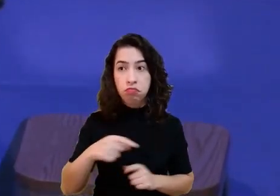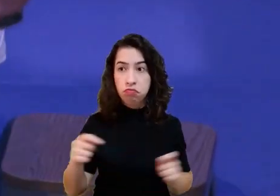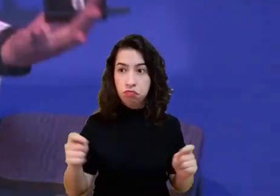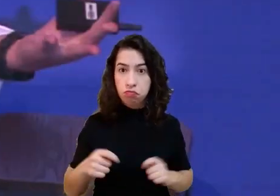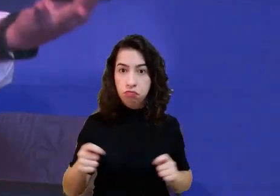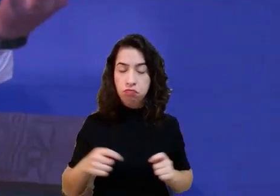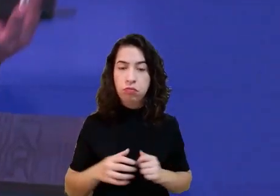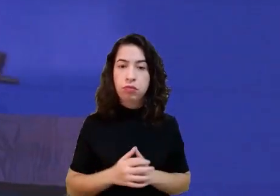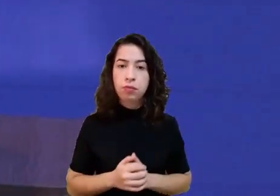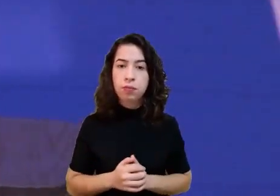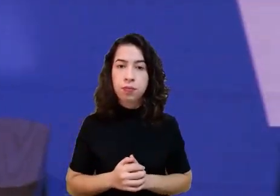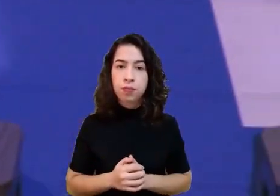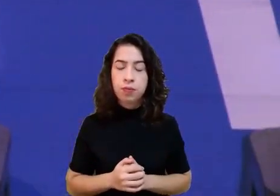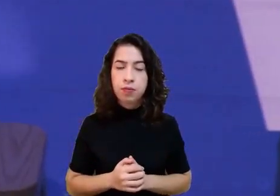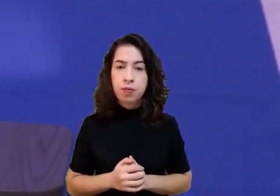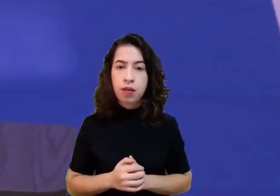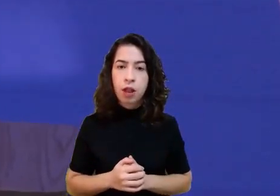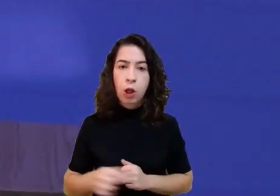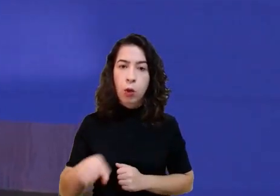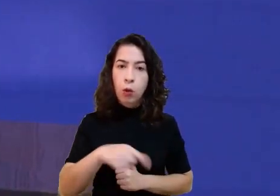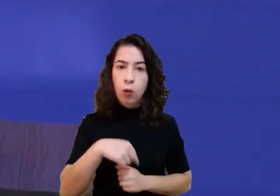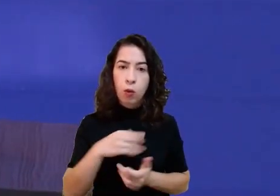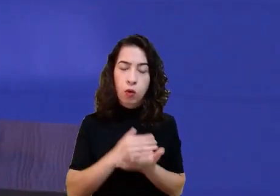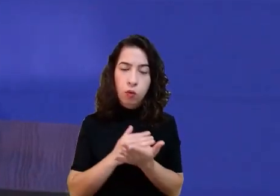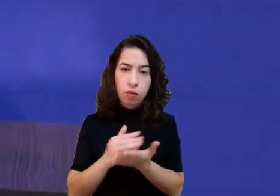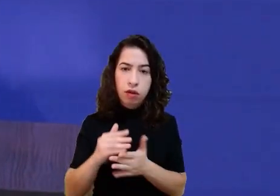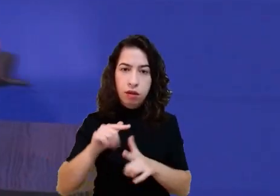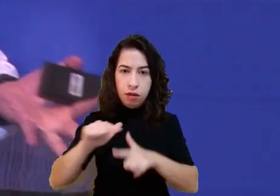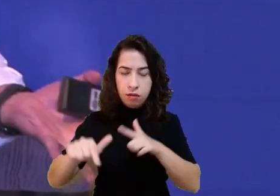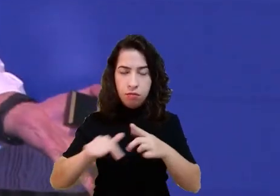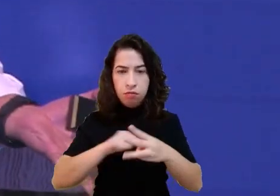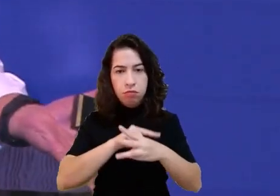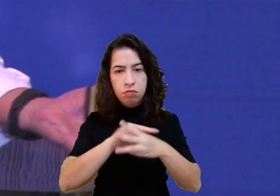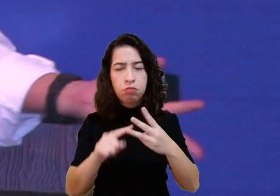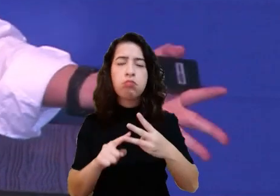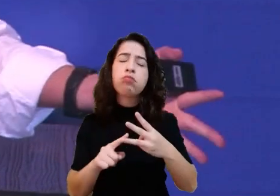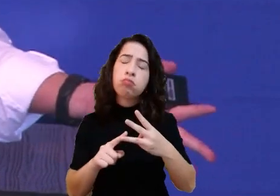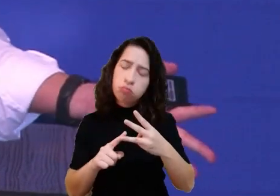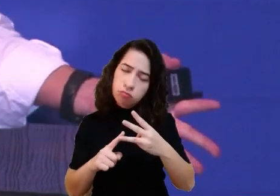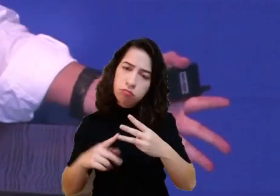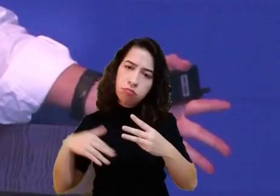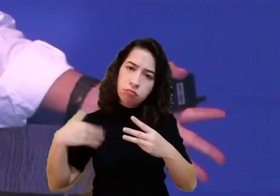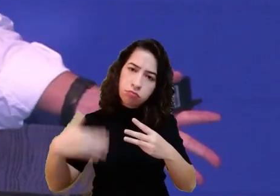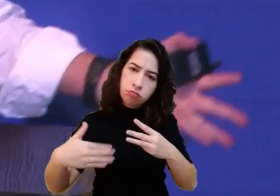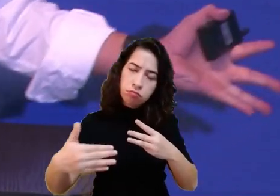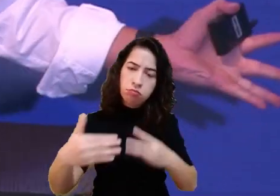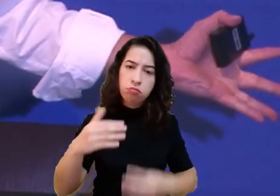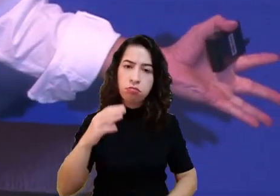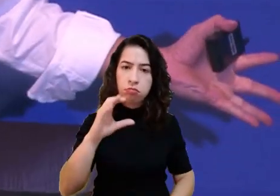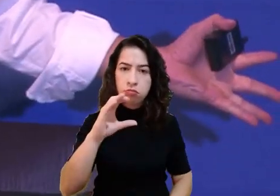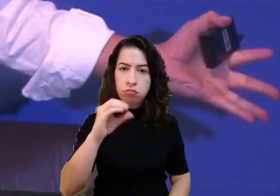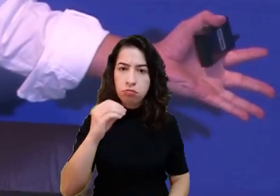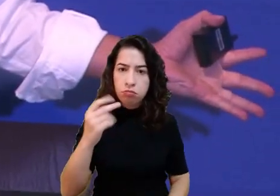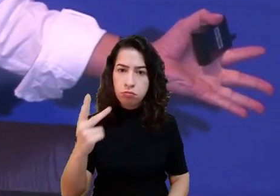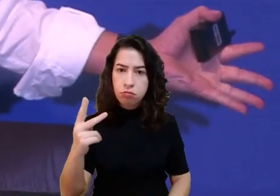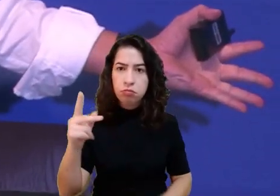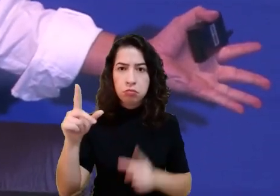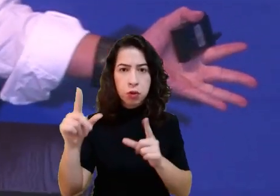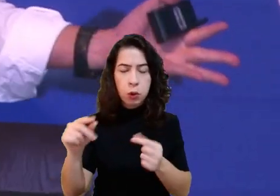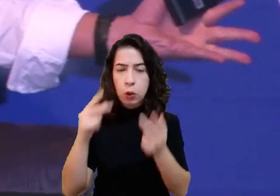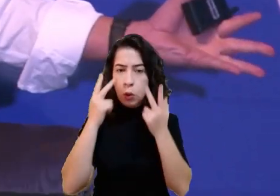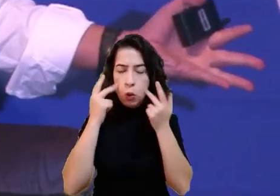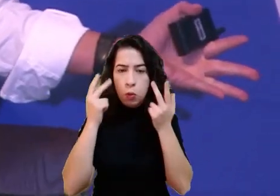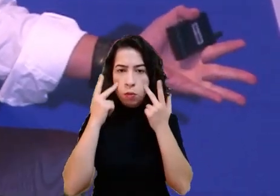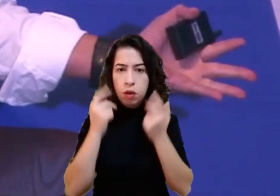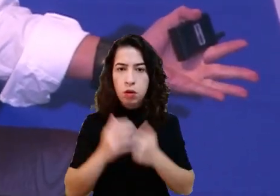potential. And if we start to work with these three pillars, of course, the carbon credit is natural. So it's not